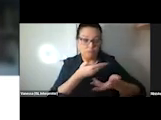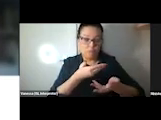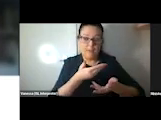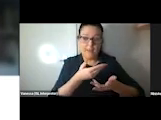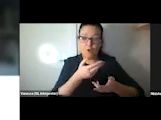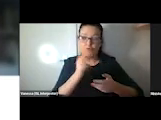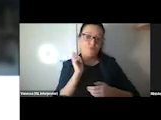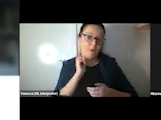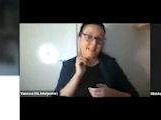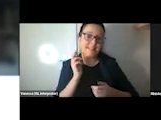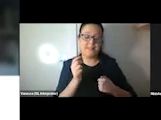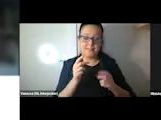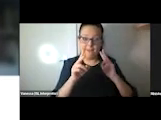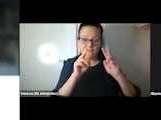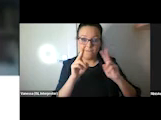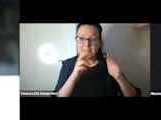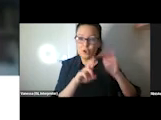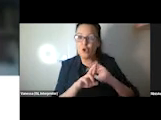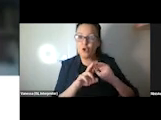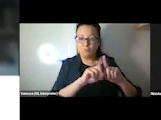visitors and organisations concerned.